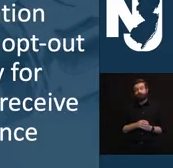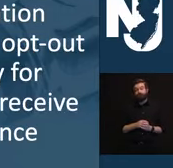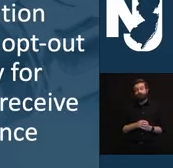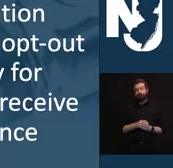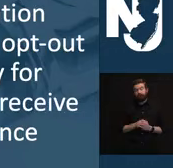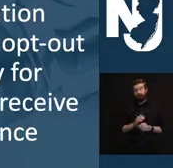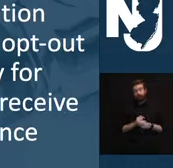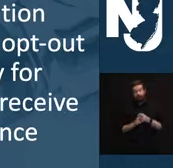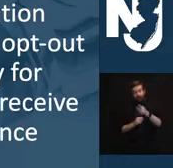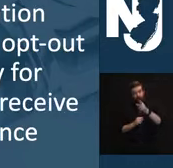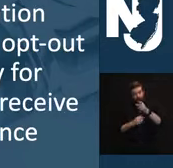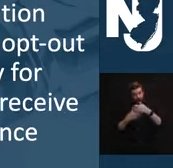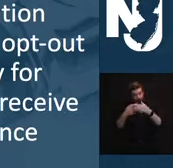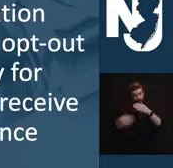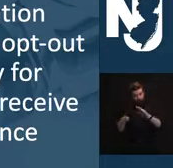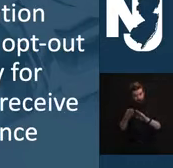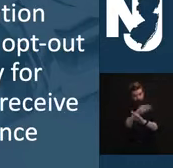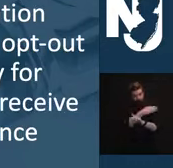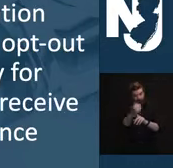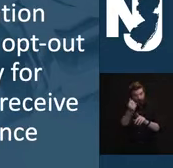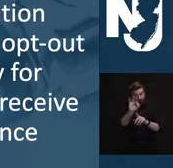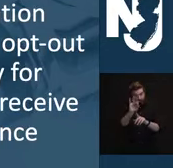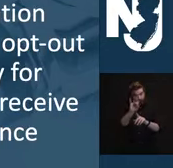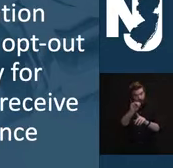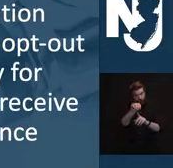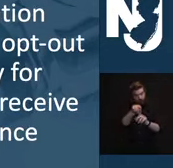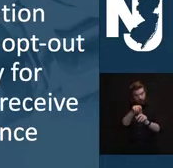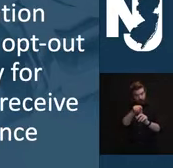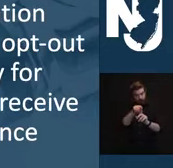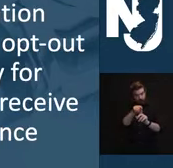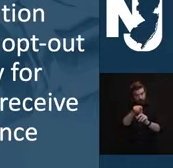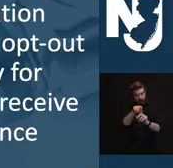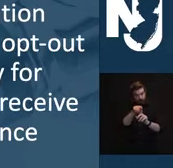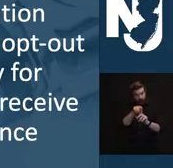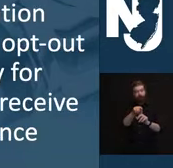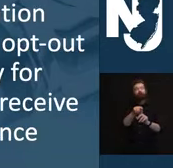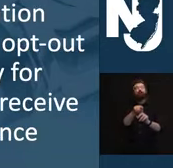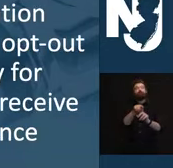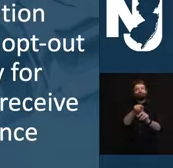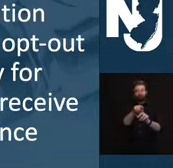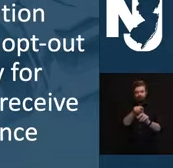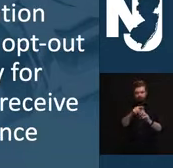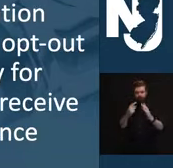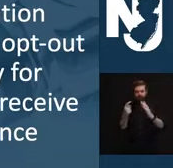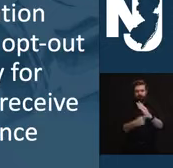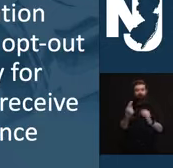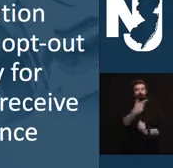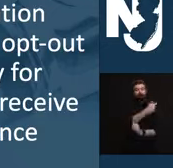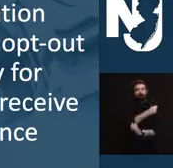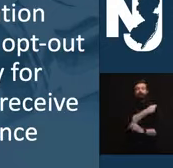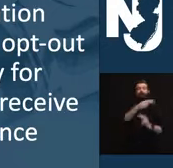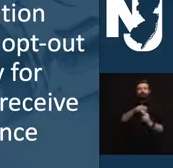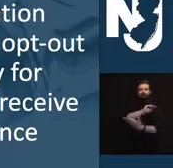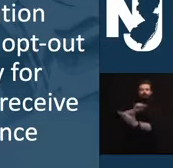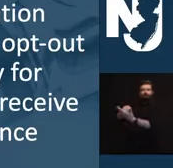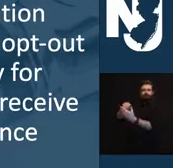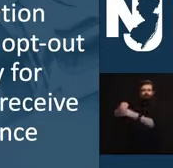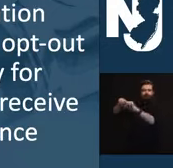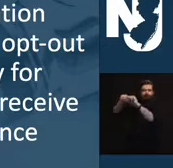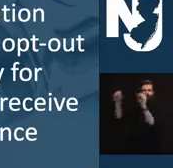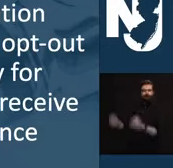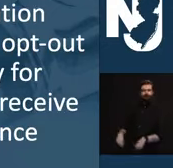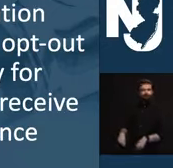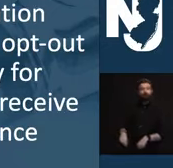system, this record keeping. If you were born before 1998, you could opt in, but that was not the default. The default was